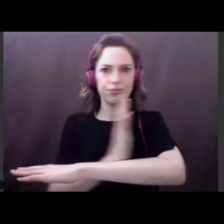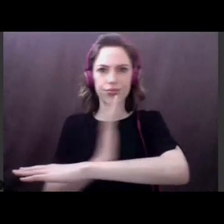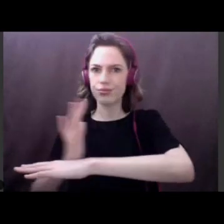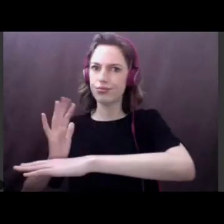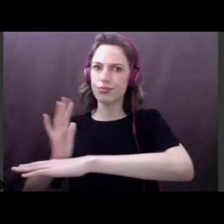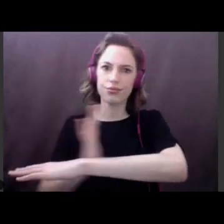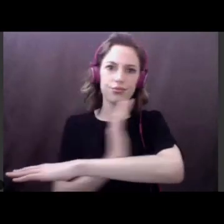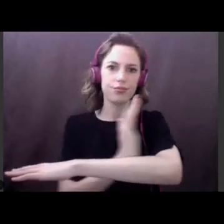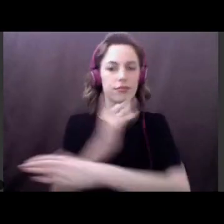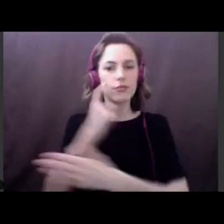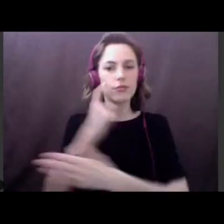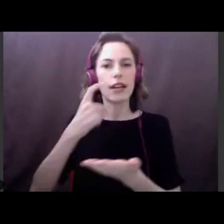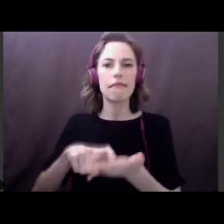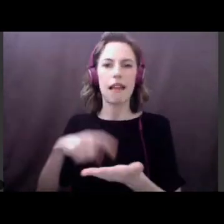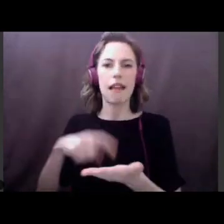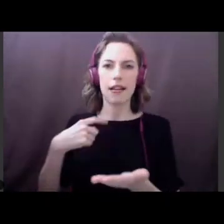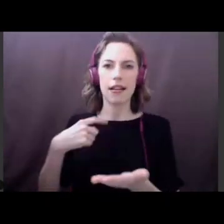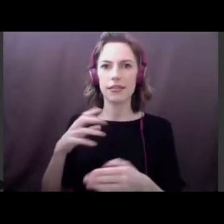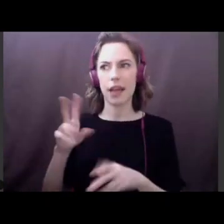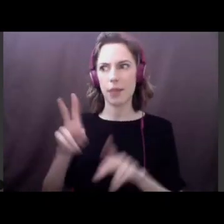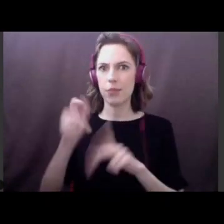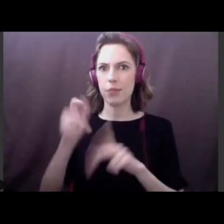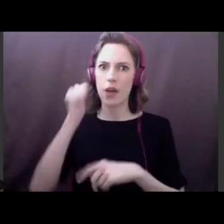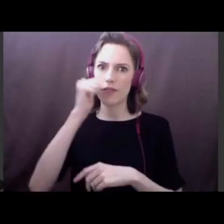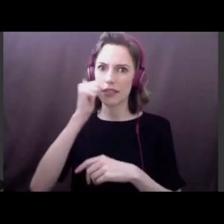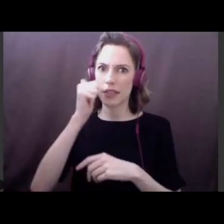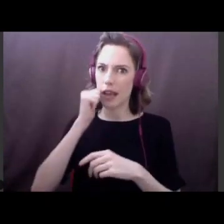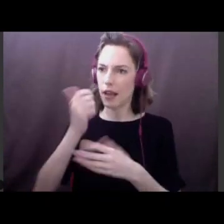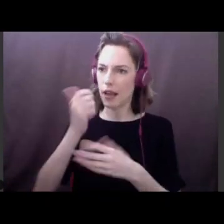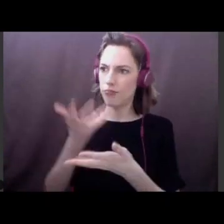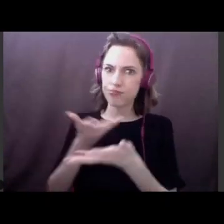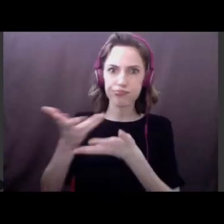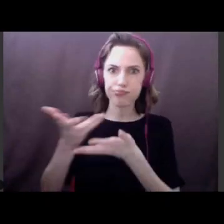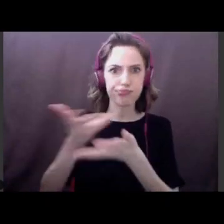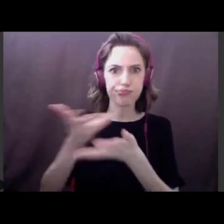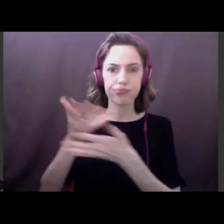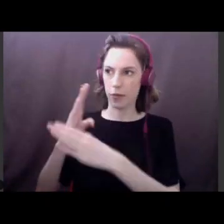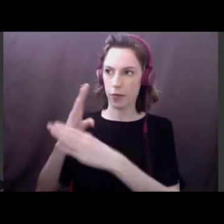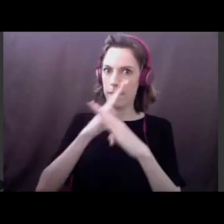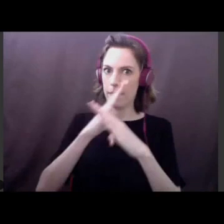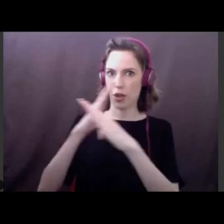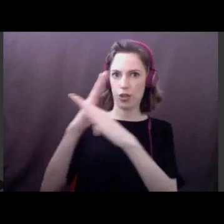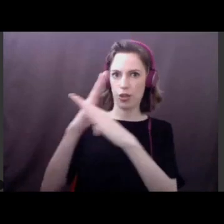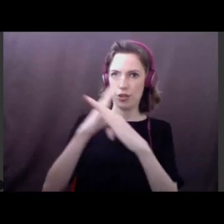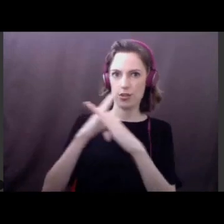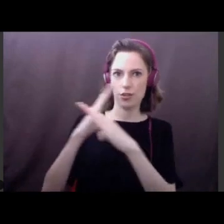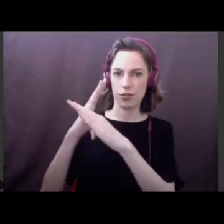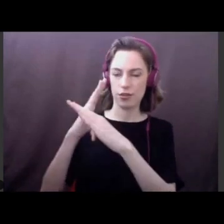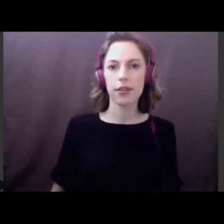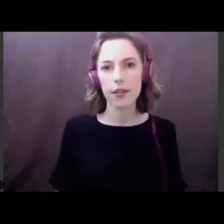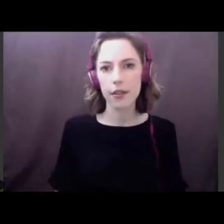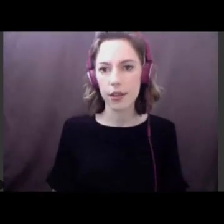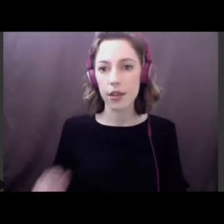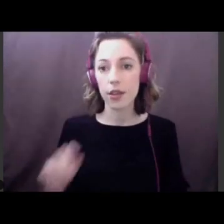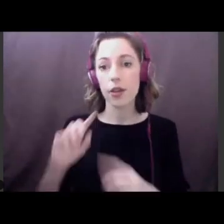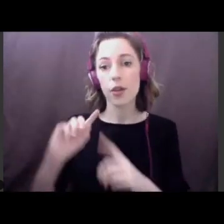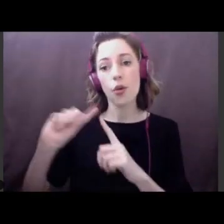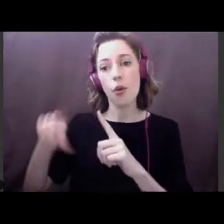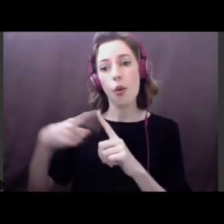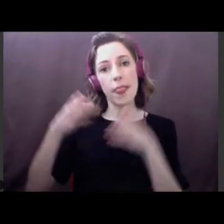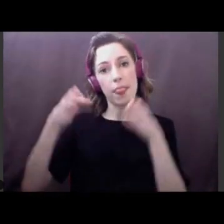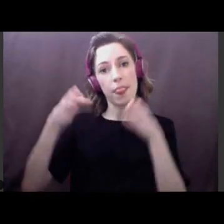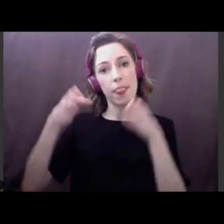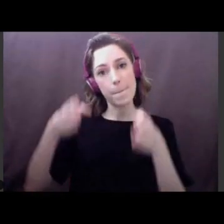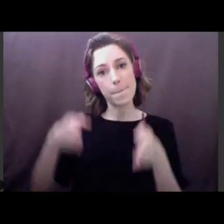when a person's personal functional limitations, maybe because of an impairment or a medical condition, meet barriers in the environment. And it's